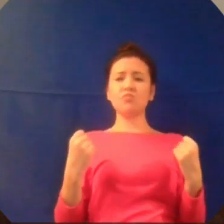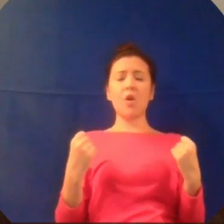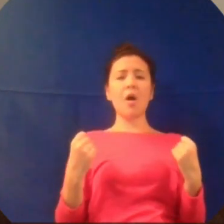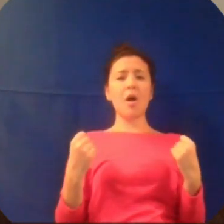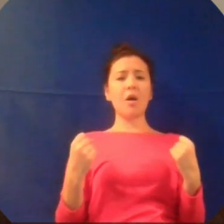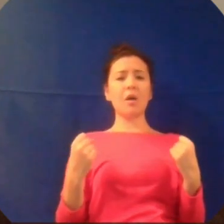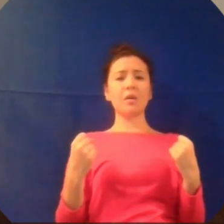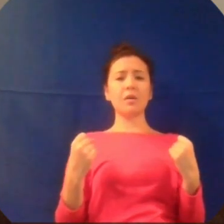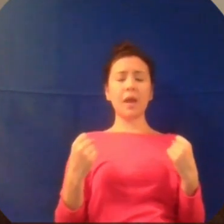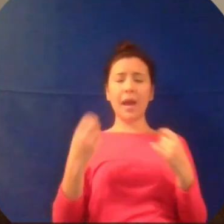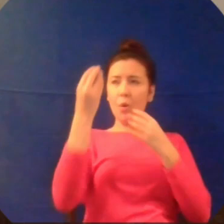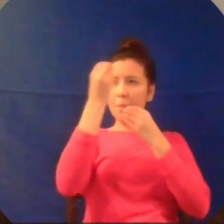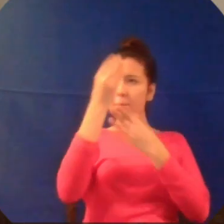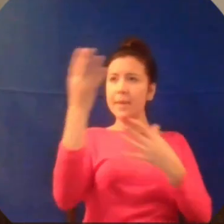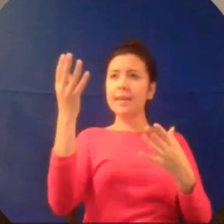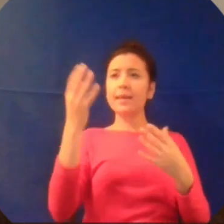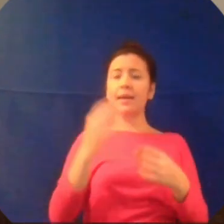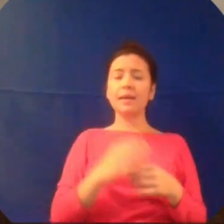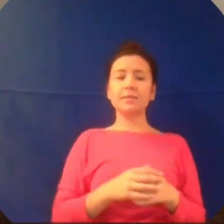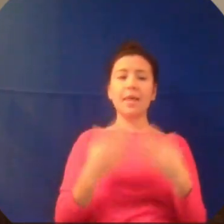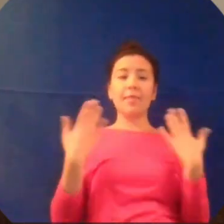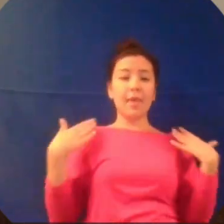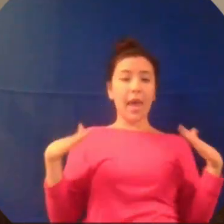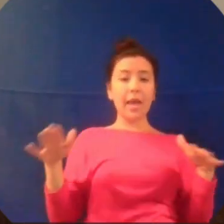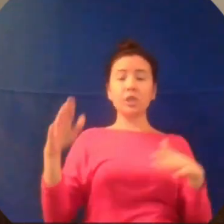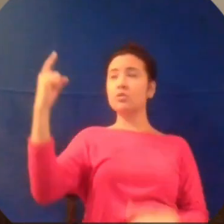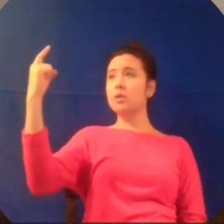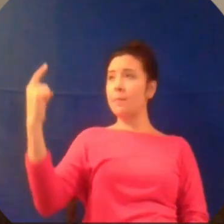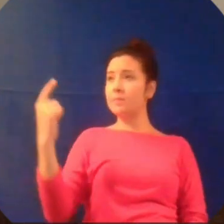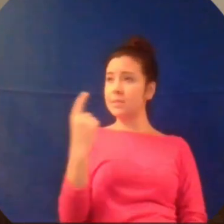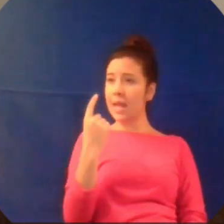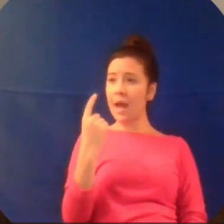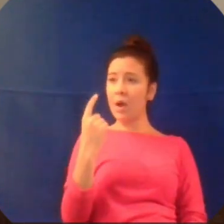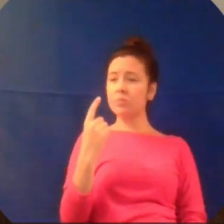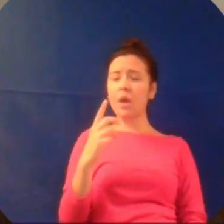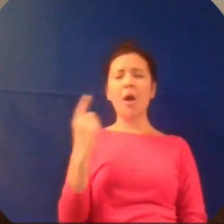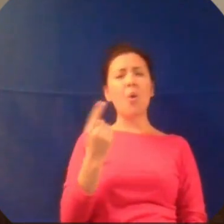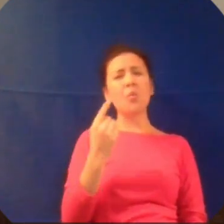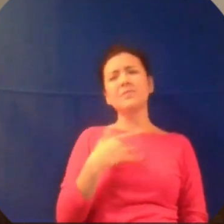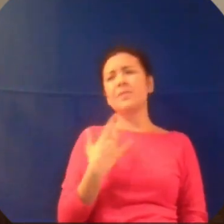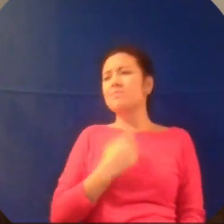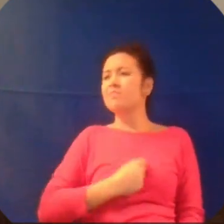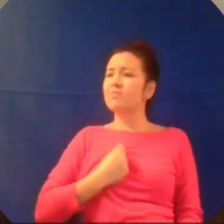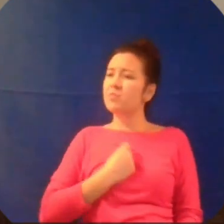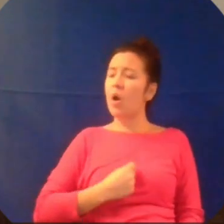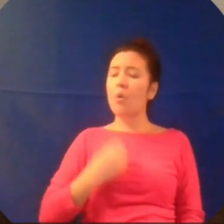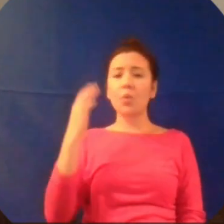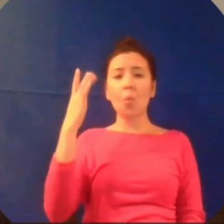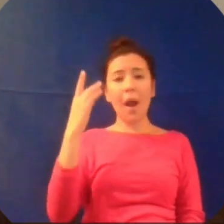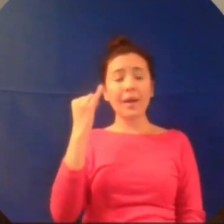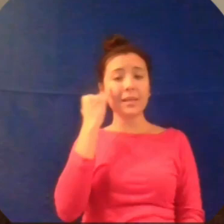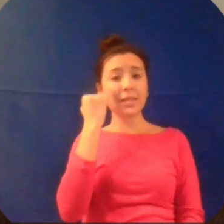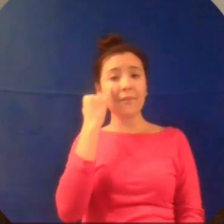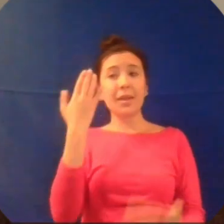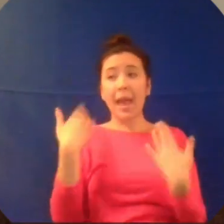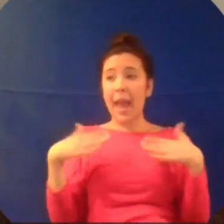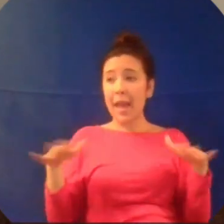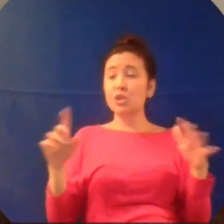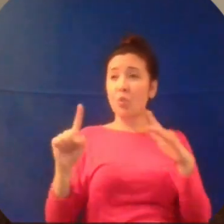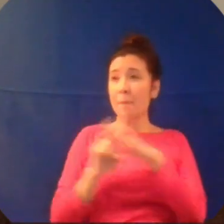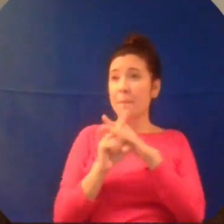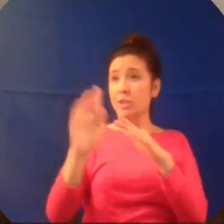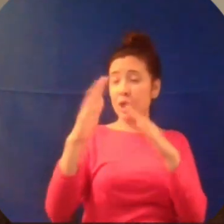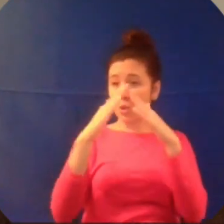of course, very obedient. When the angel comes on the scene, I always feel sorry for it because it's like, you know, if an angel comes on your house and you're like,